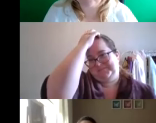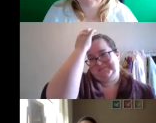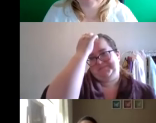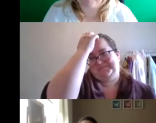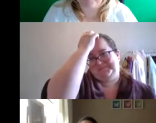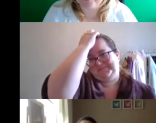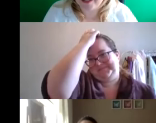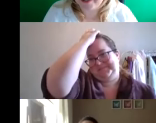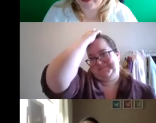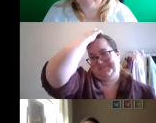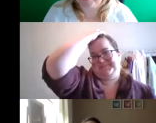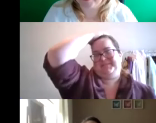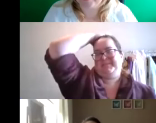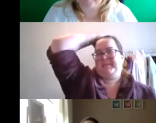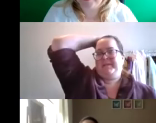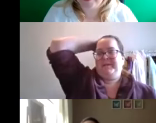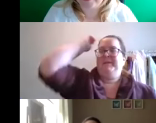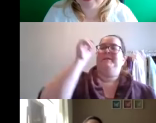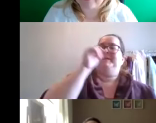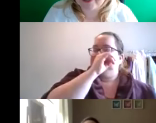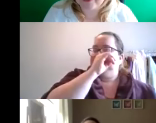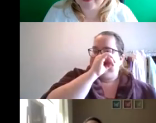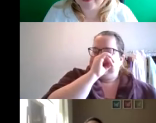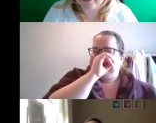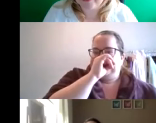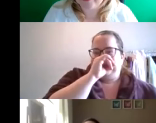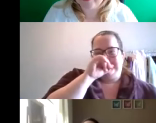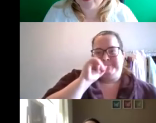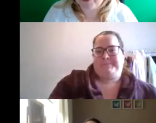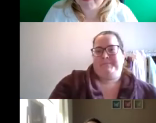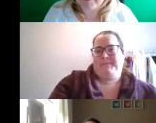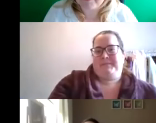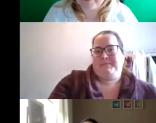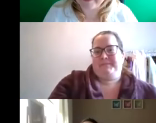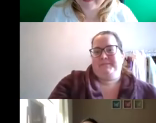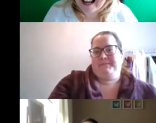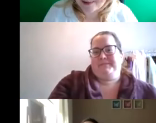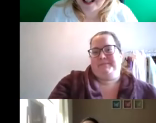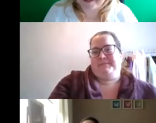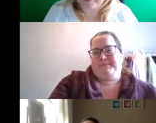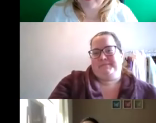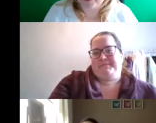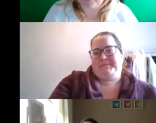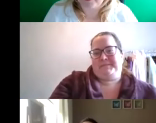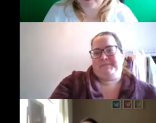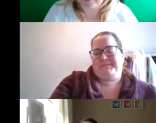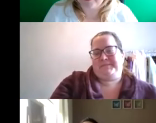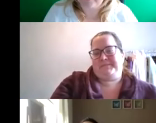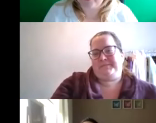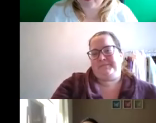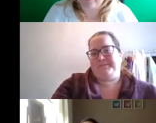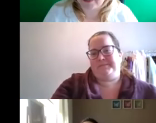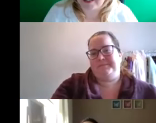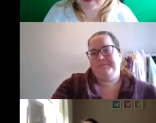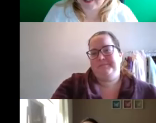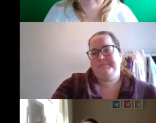that would be an example of non-accommodation. And as a result, you would probably be maybe less welcome than you would be if